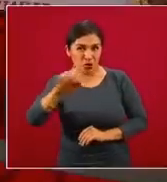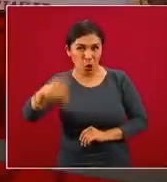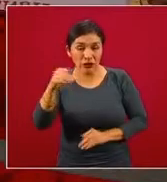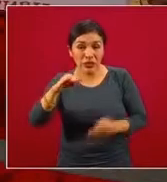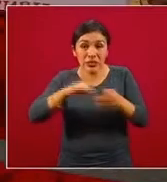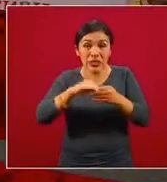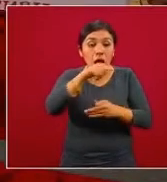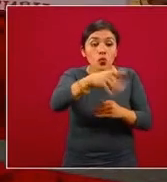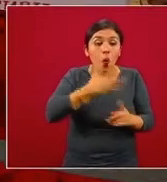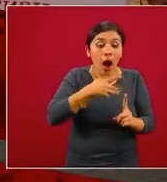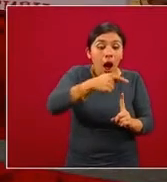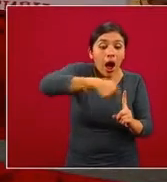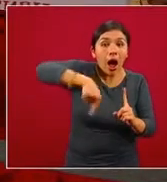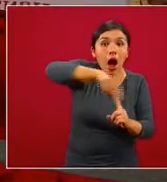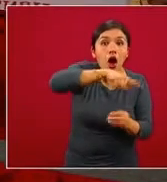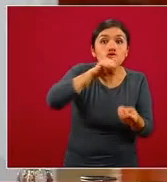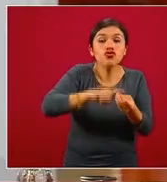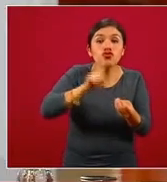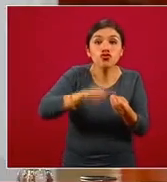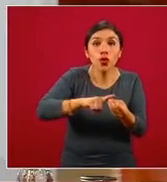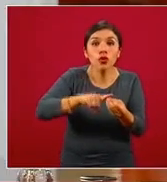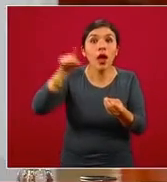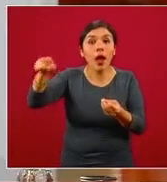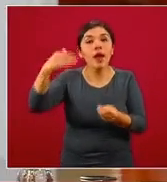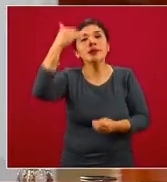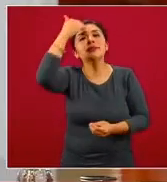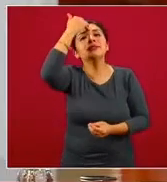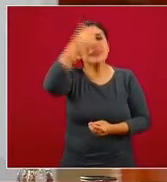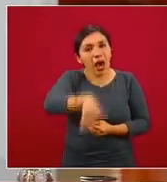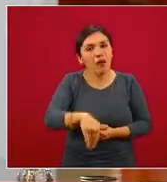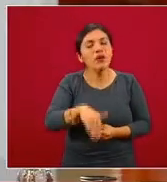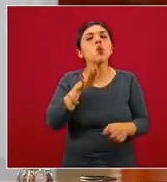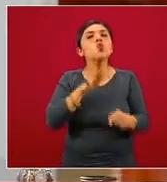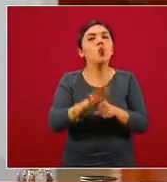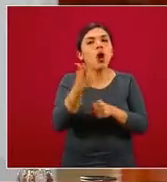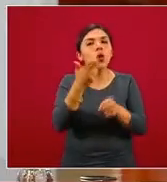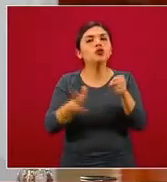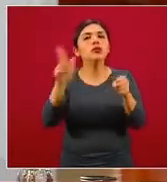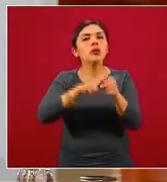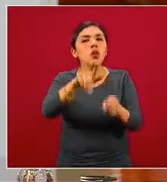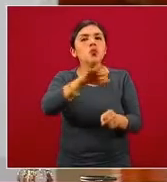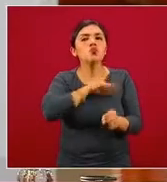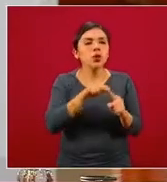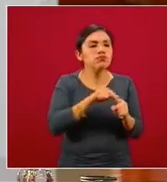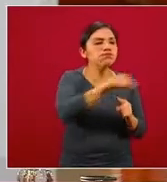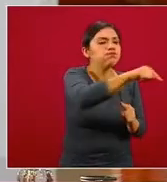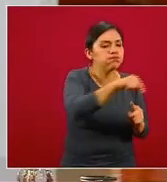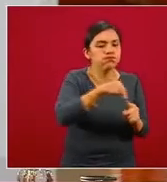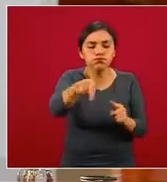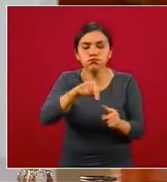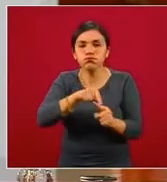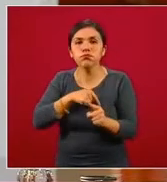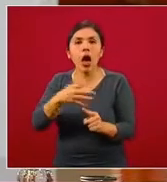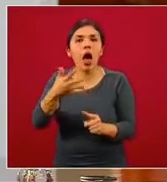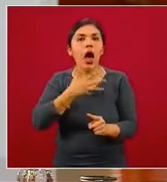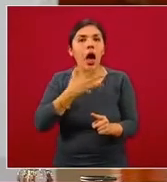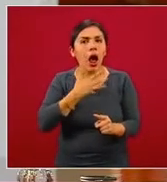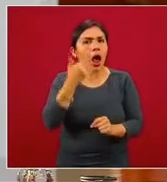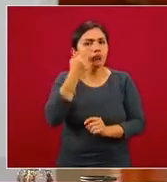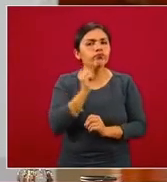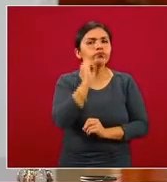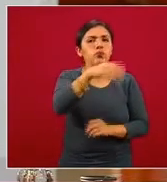más cercano a any donde tú place estás in the ubicado, country, from va a a cell saber phone, a qué from a hospital from a house